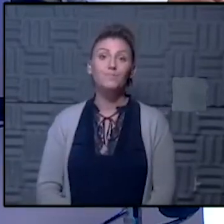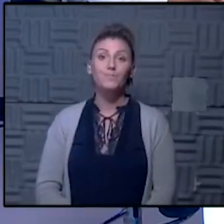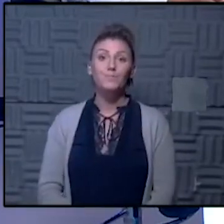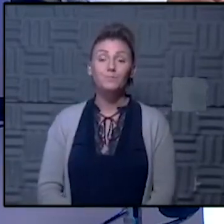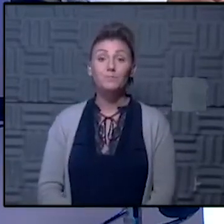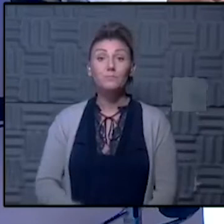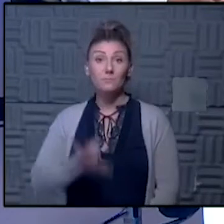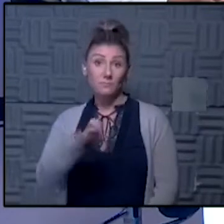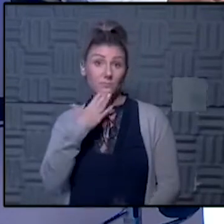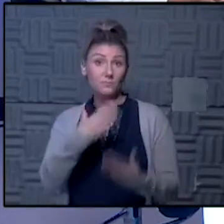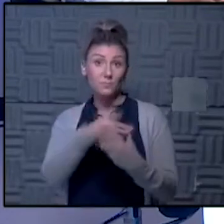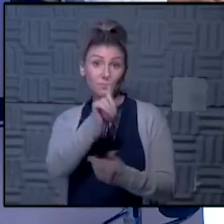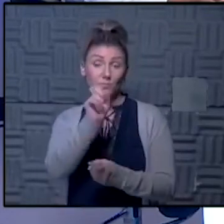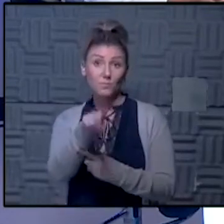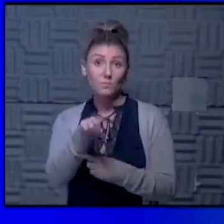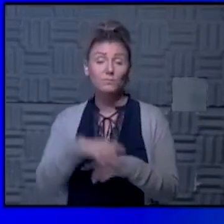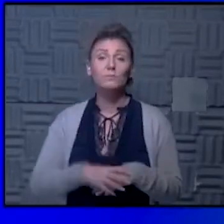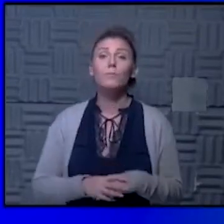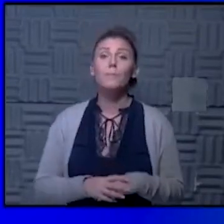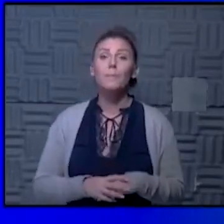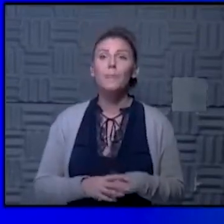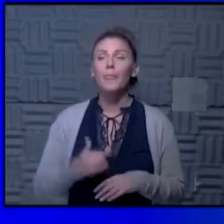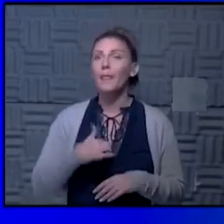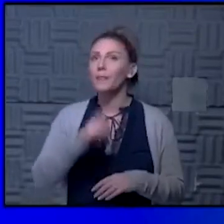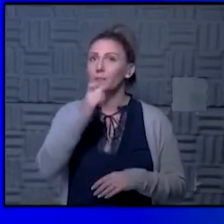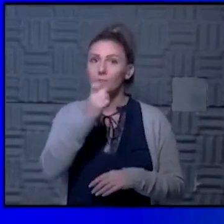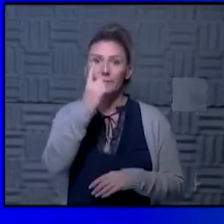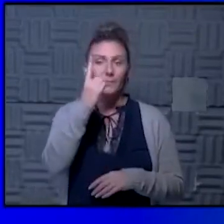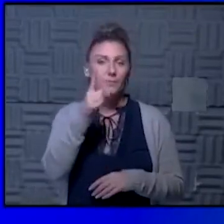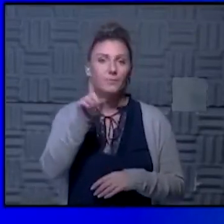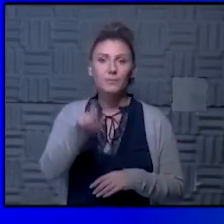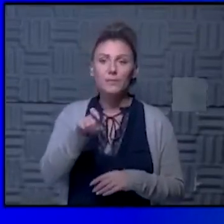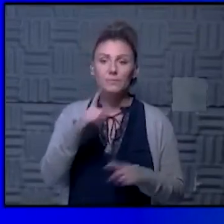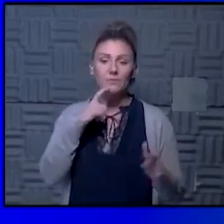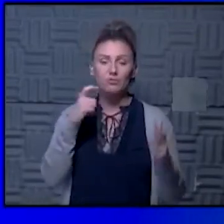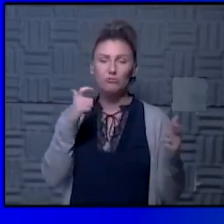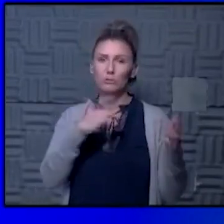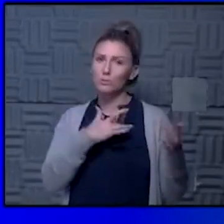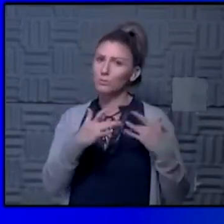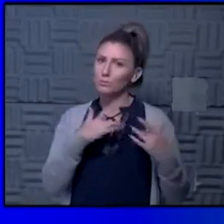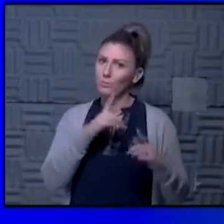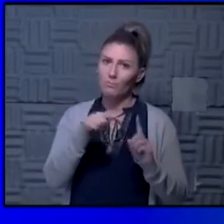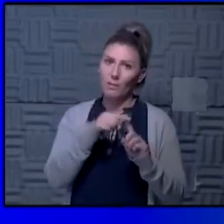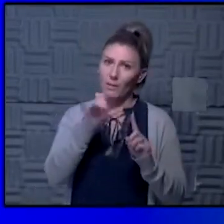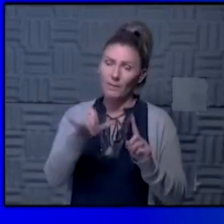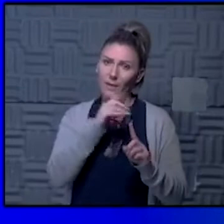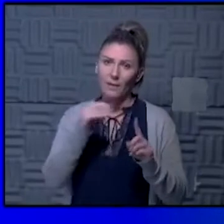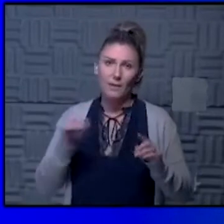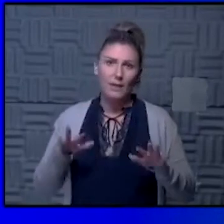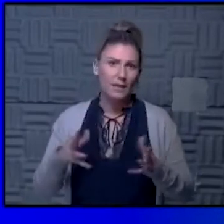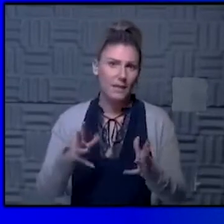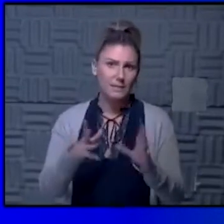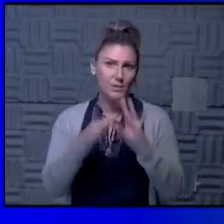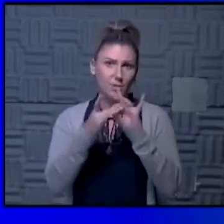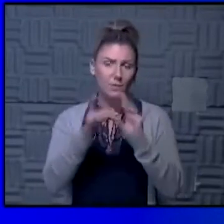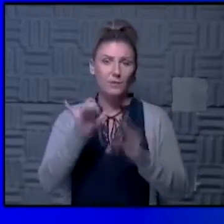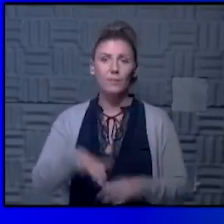A very good question. I don't think that there needs to be a large concern about that and anxiety about